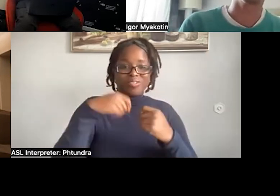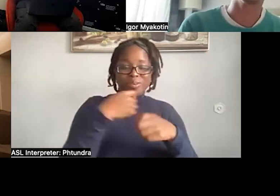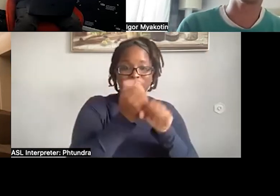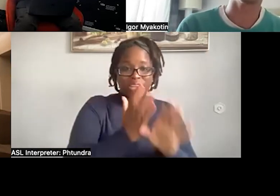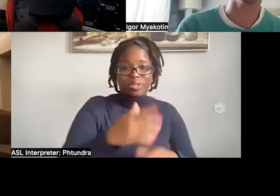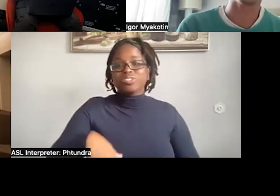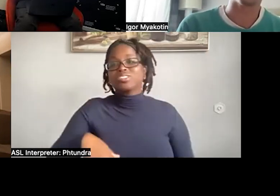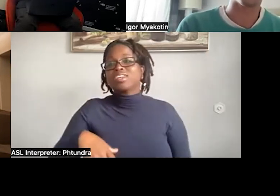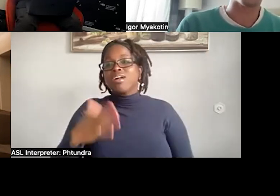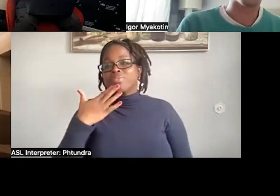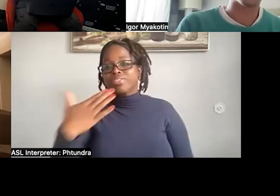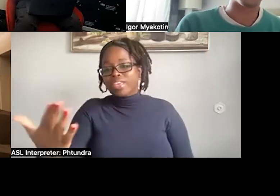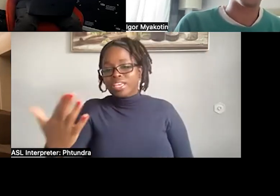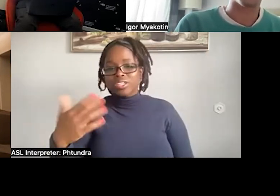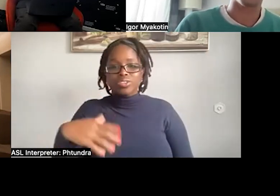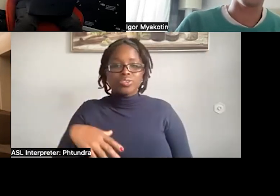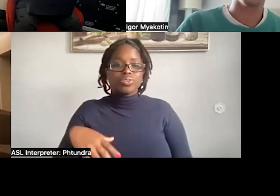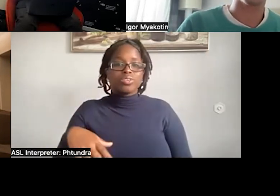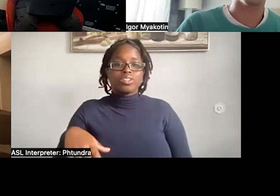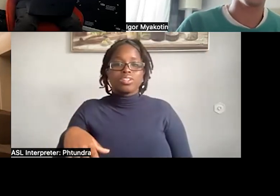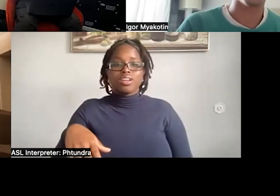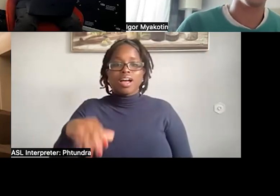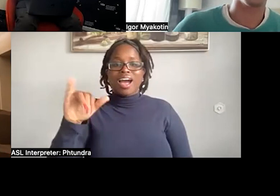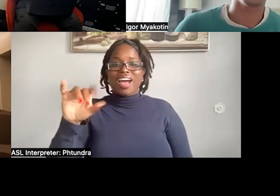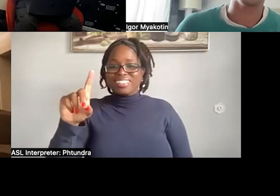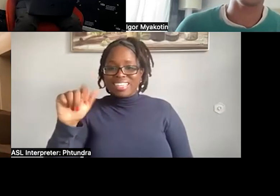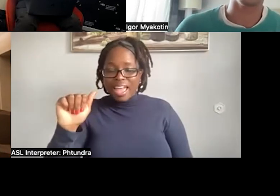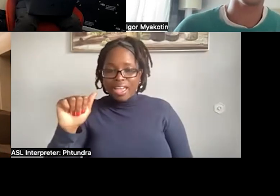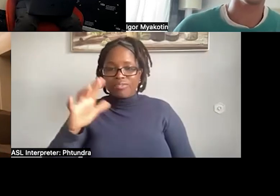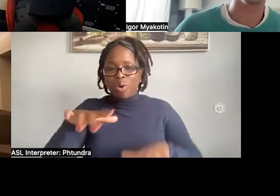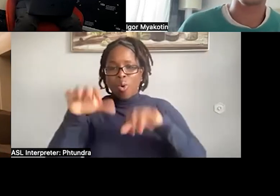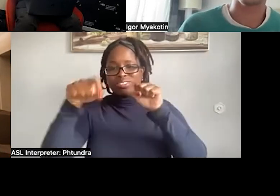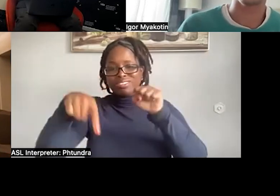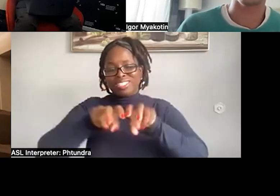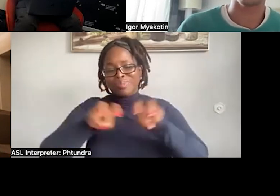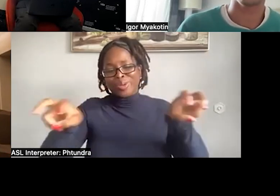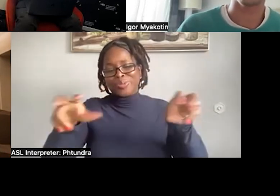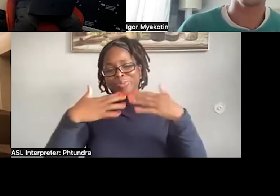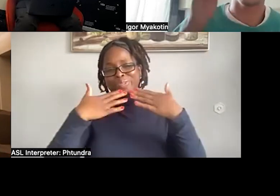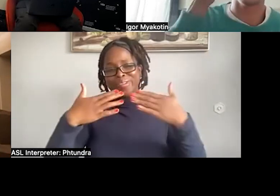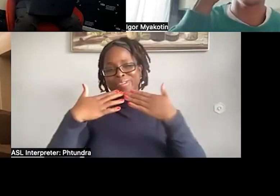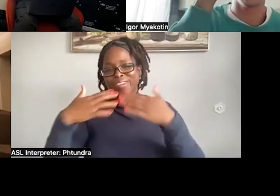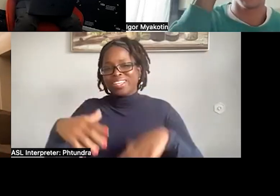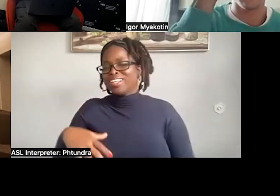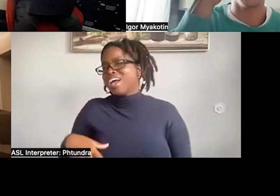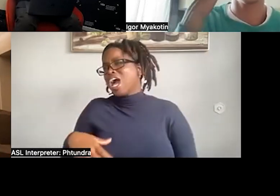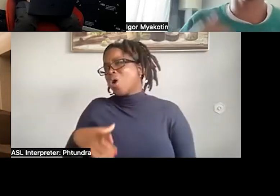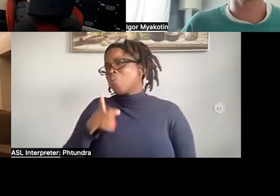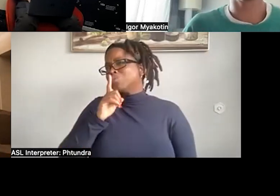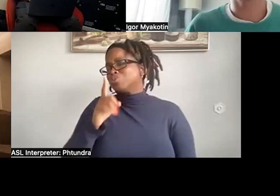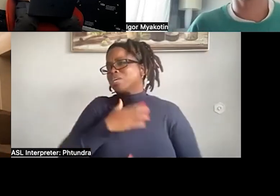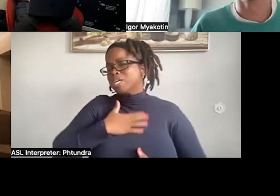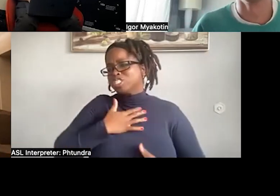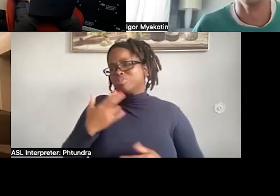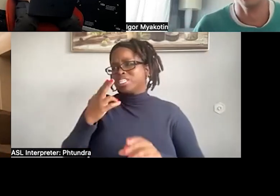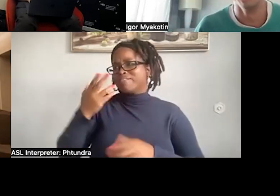and thank you to the IDA and to Getting Real for hosting this panel. It was a pleasure to be in this